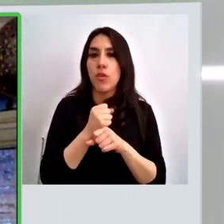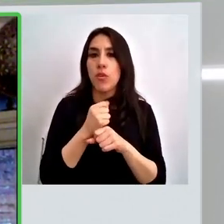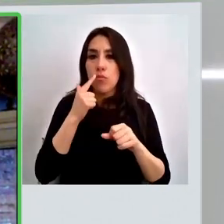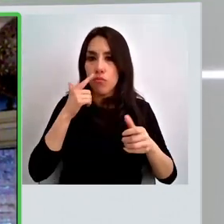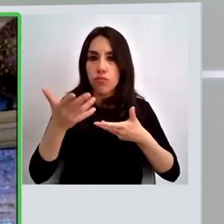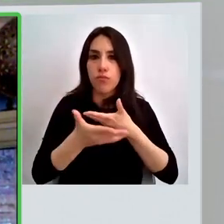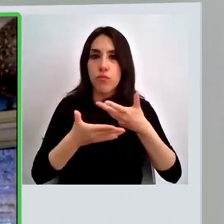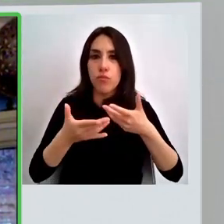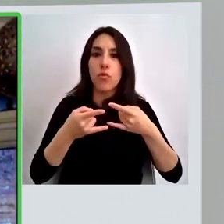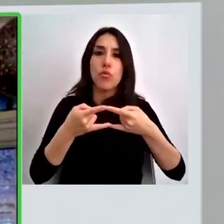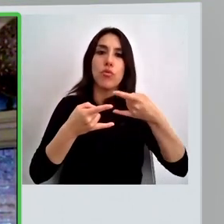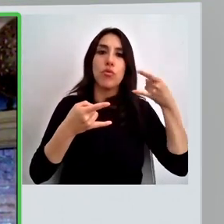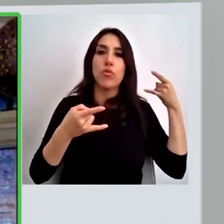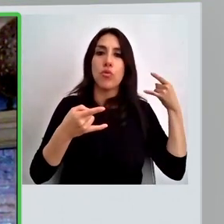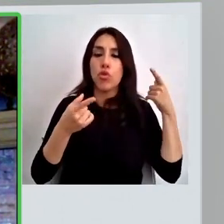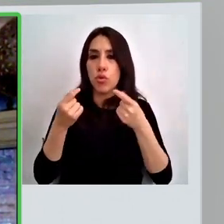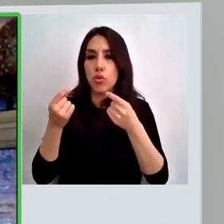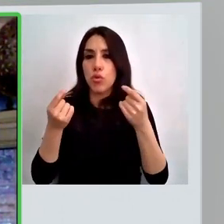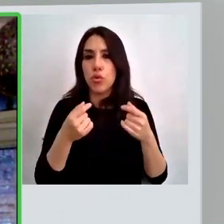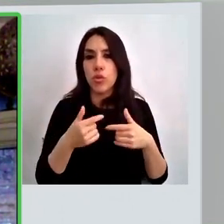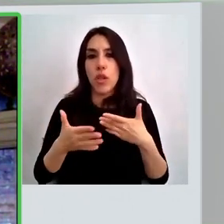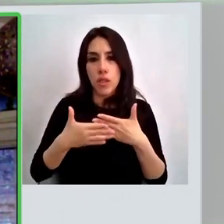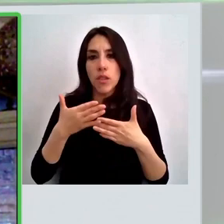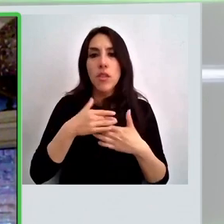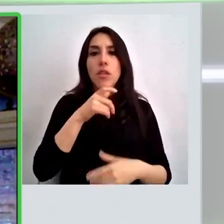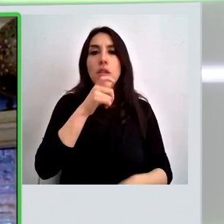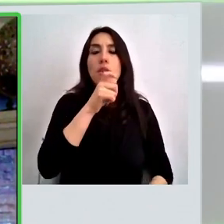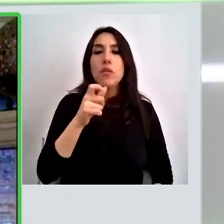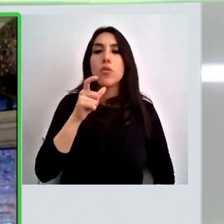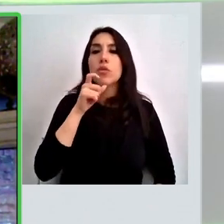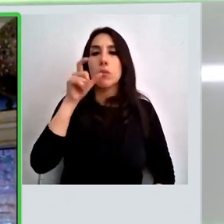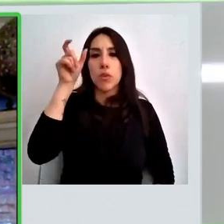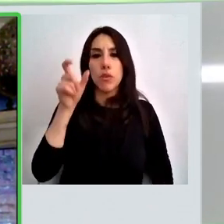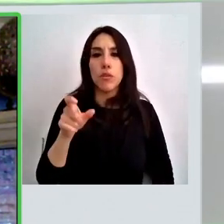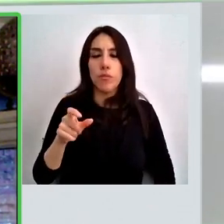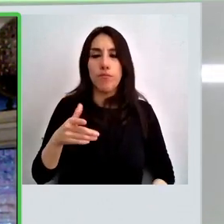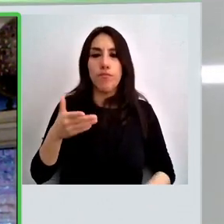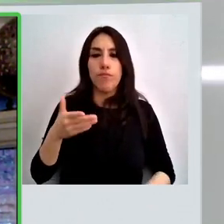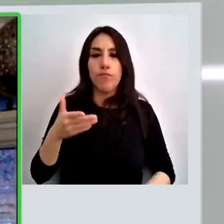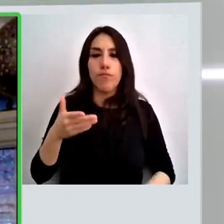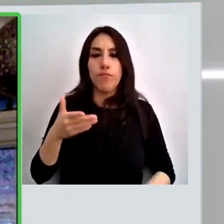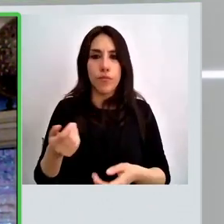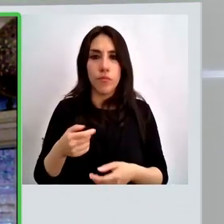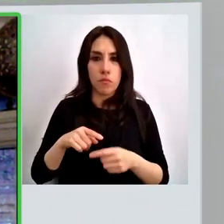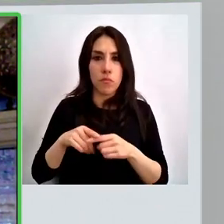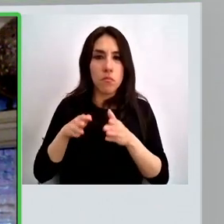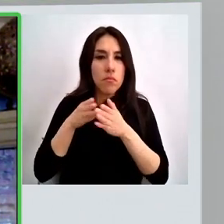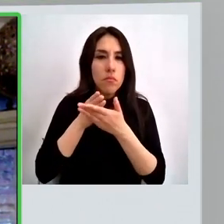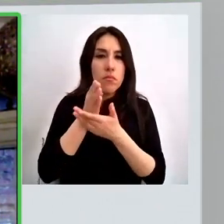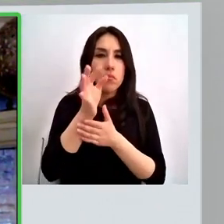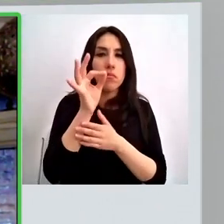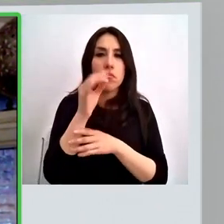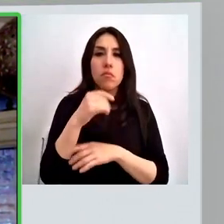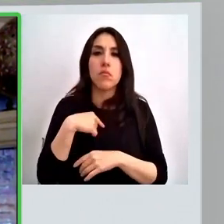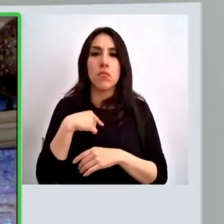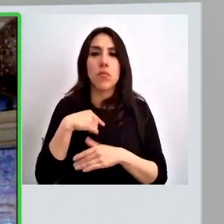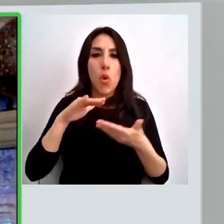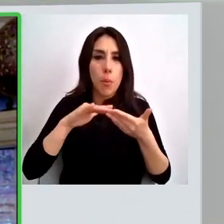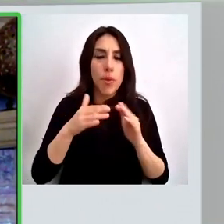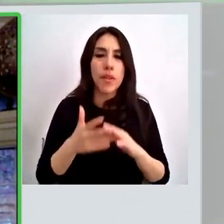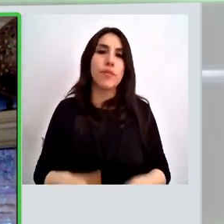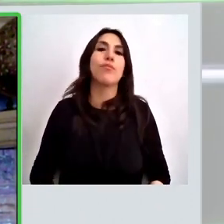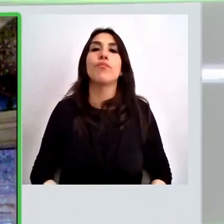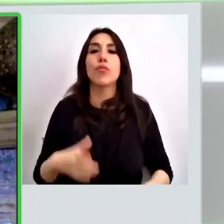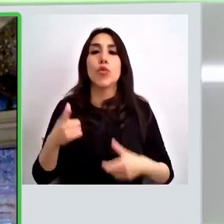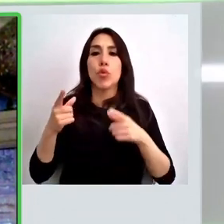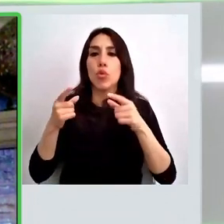are. And then start to think about a strategy, have a small group of volunteers, make sure that you